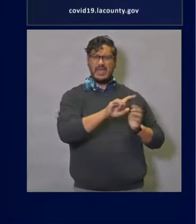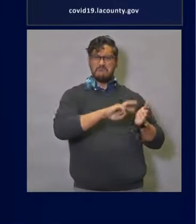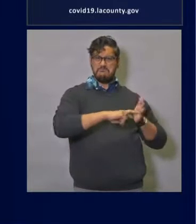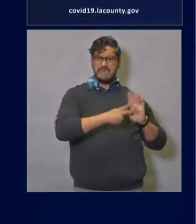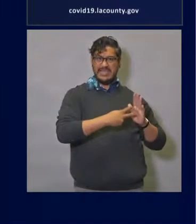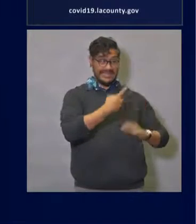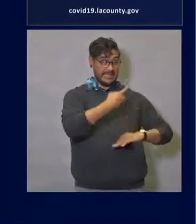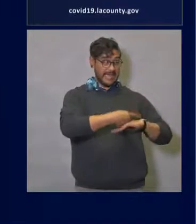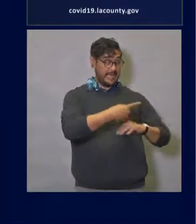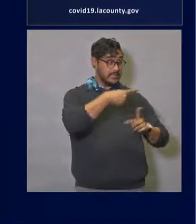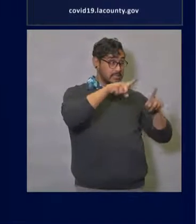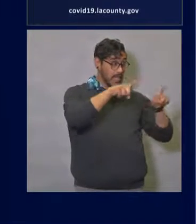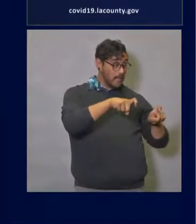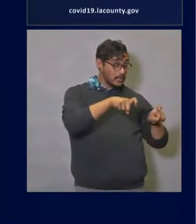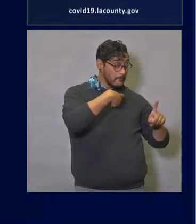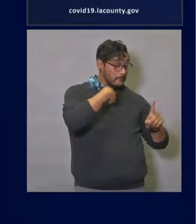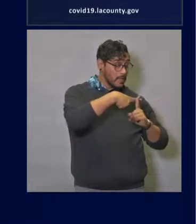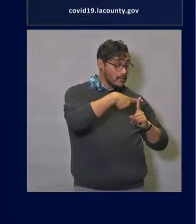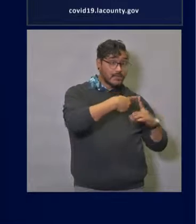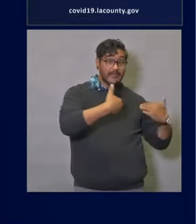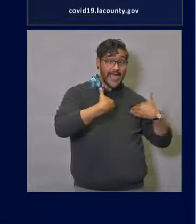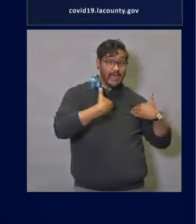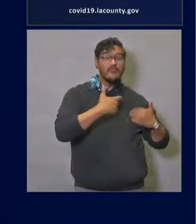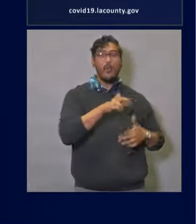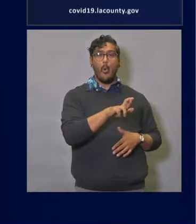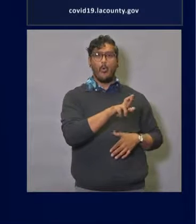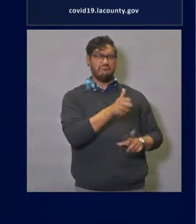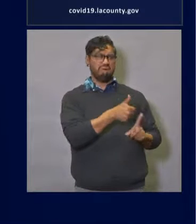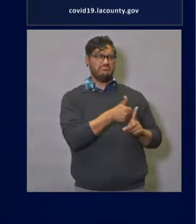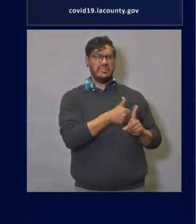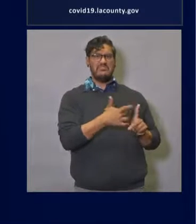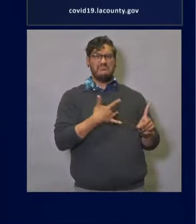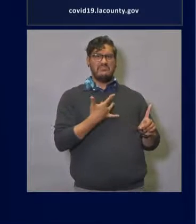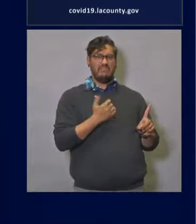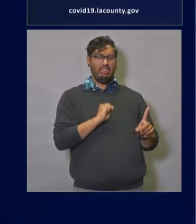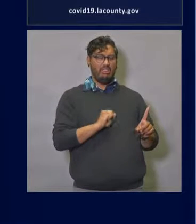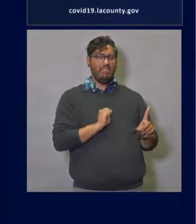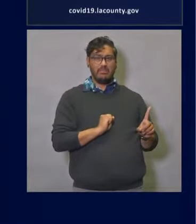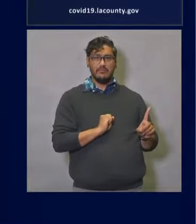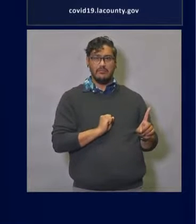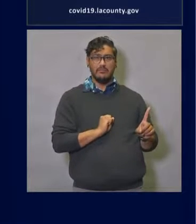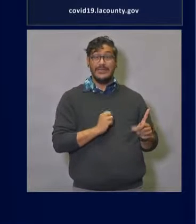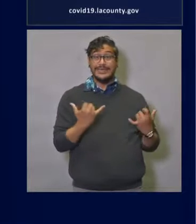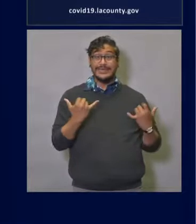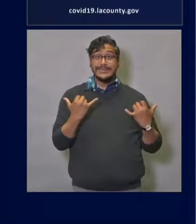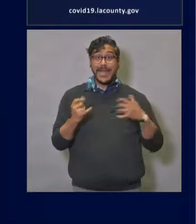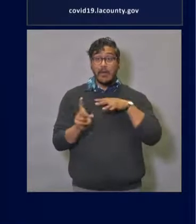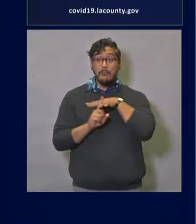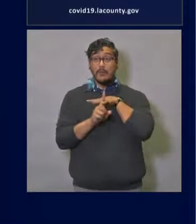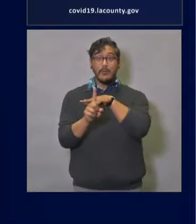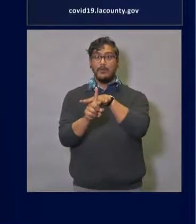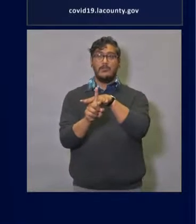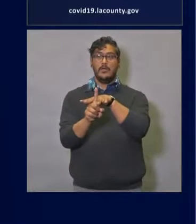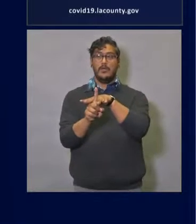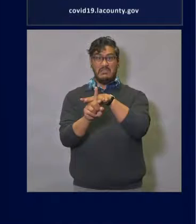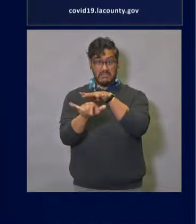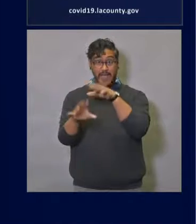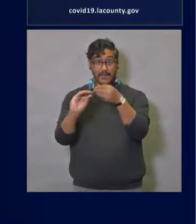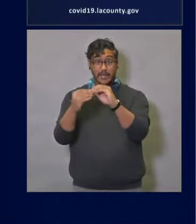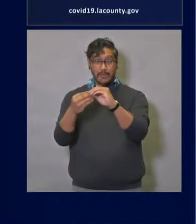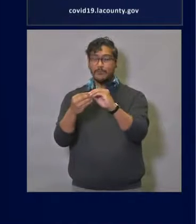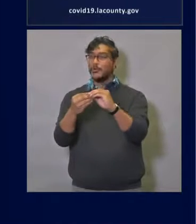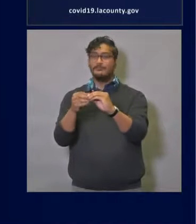for COVID-19 or started experiencing symptoms. And our case numbers now are at the levels we saw early